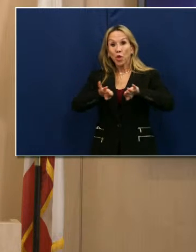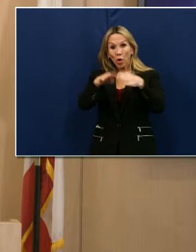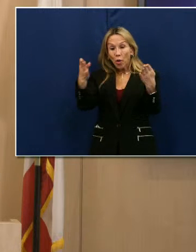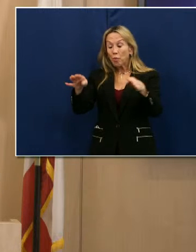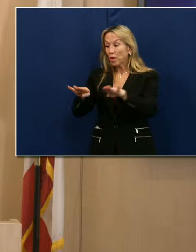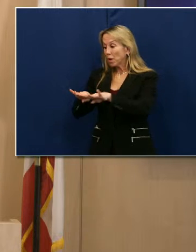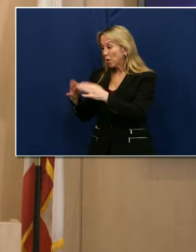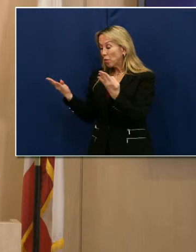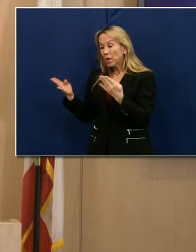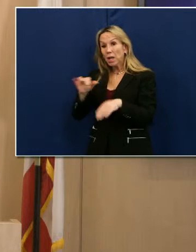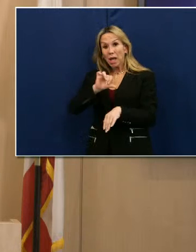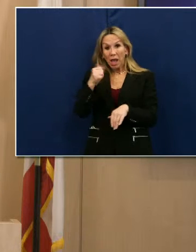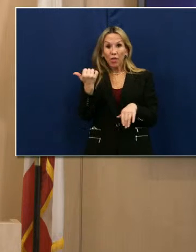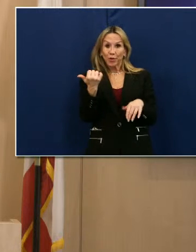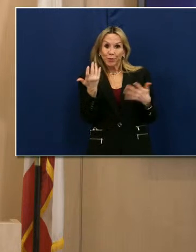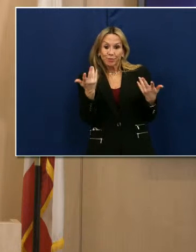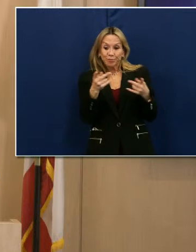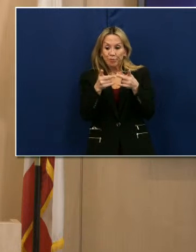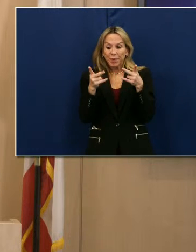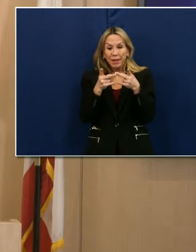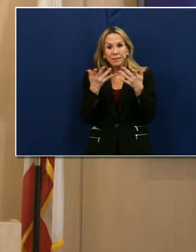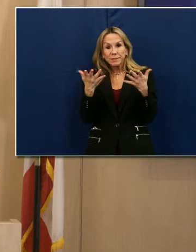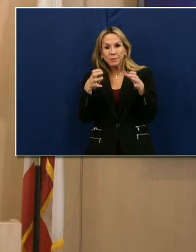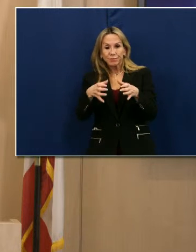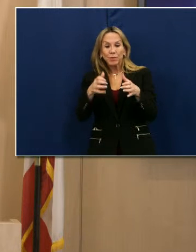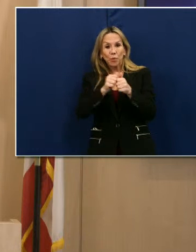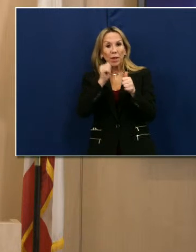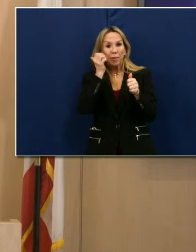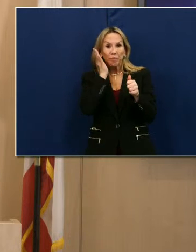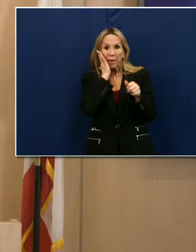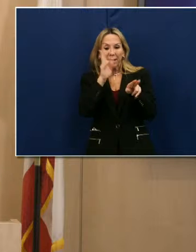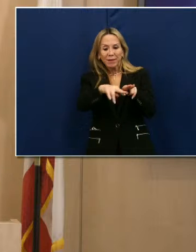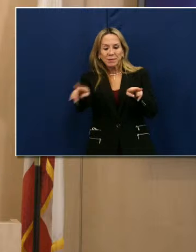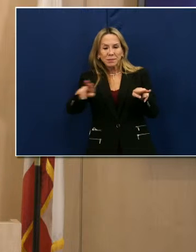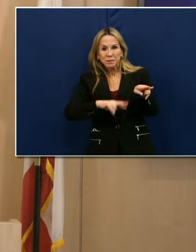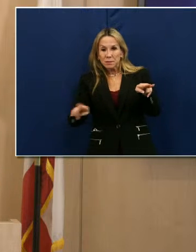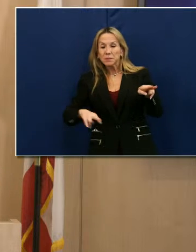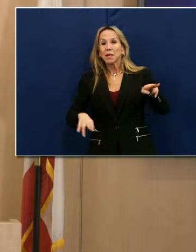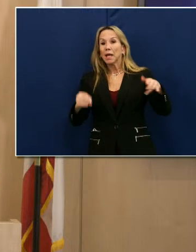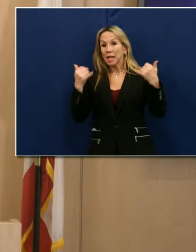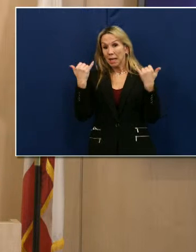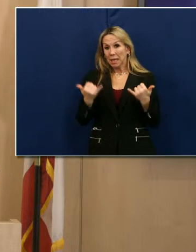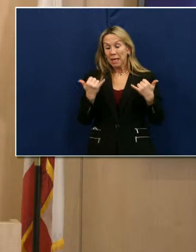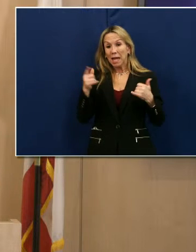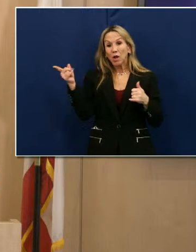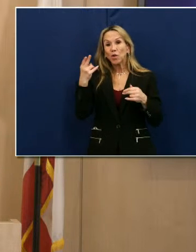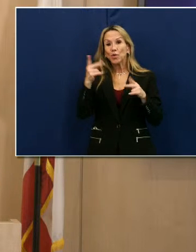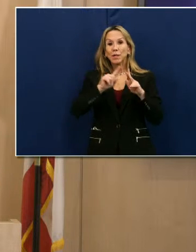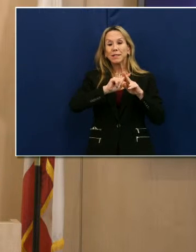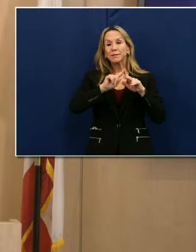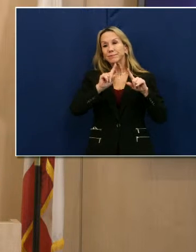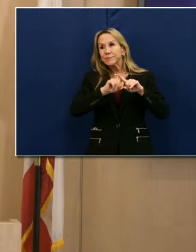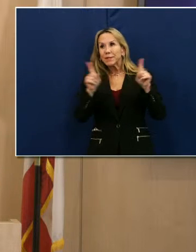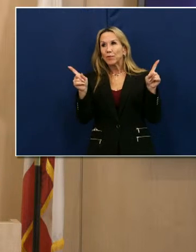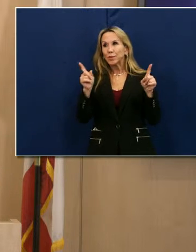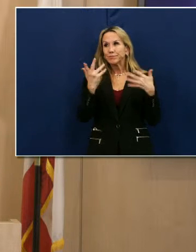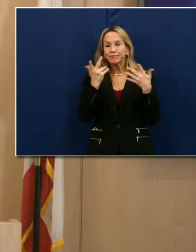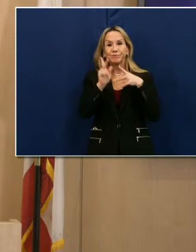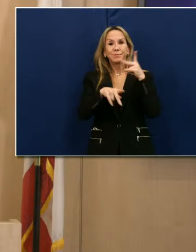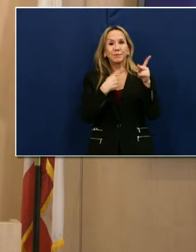additional surge beds in various areas, and as you're going to a different model of team